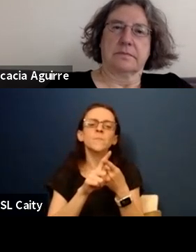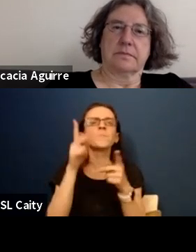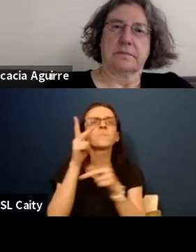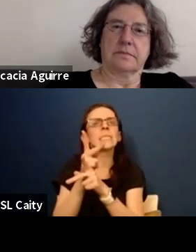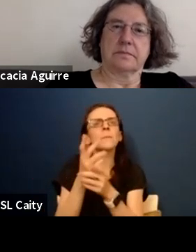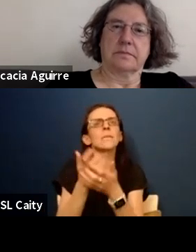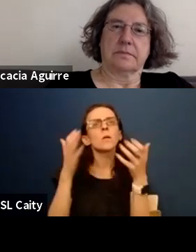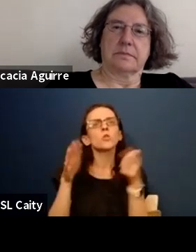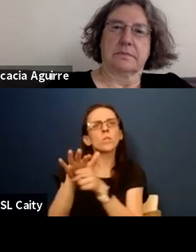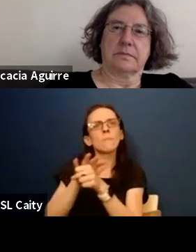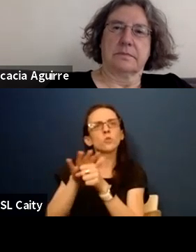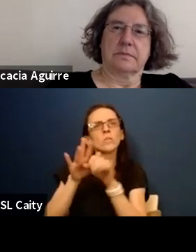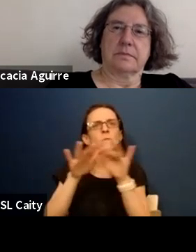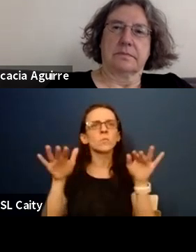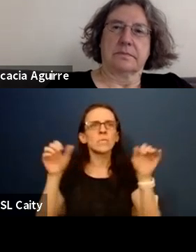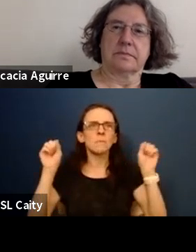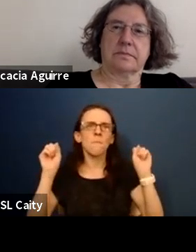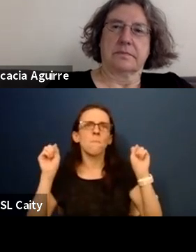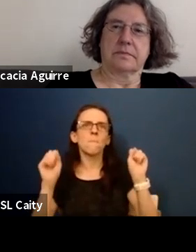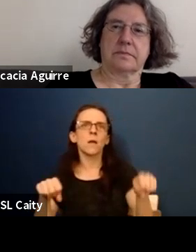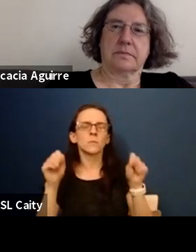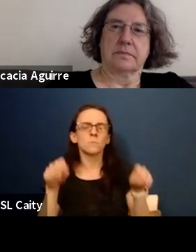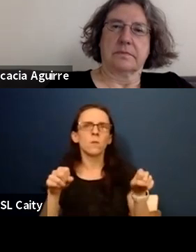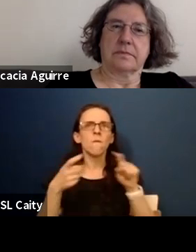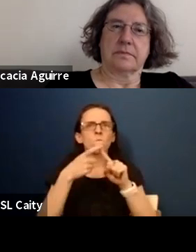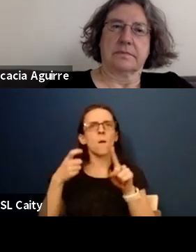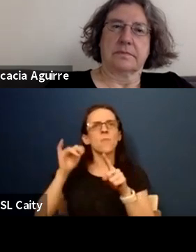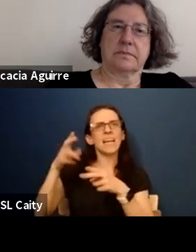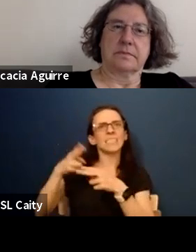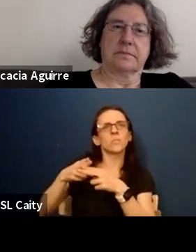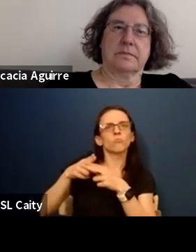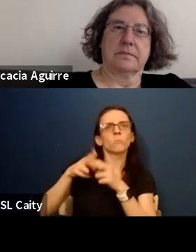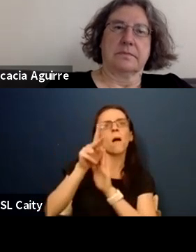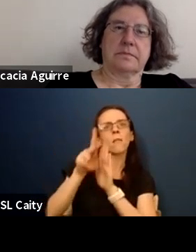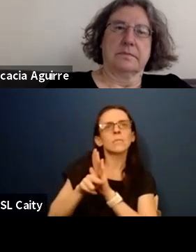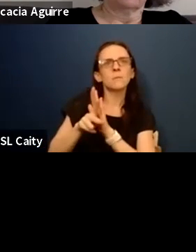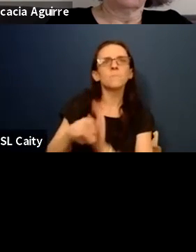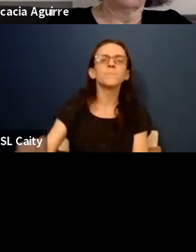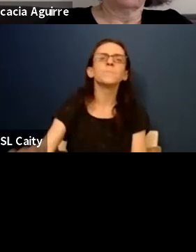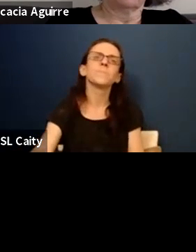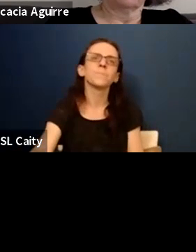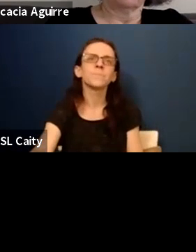neighborhood diversity as possible from the interim policy.